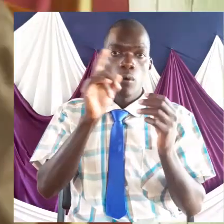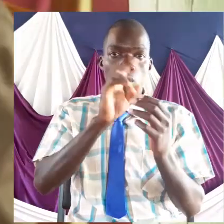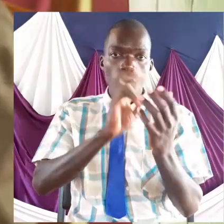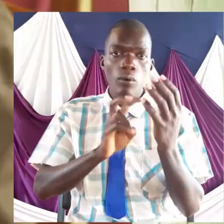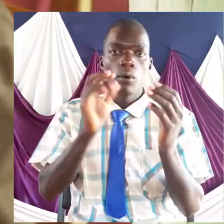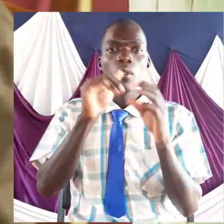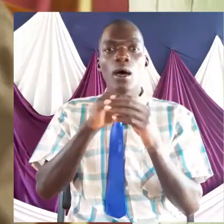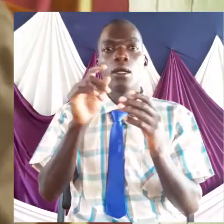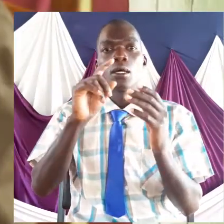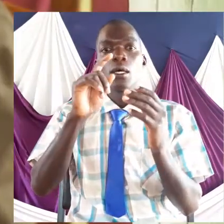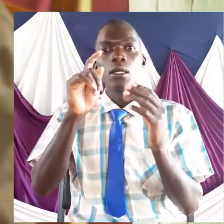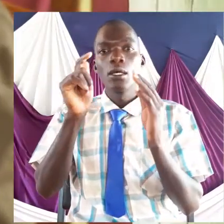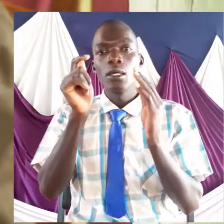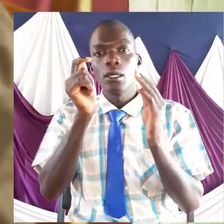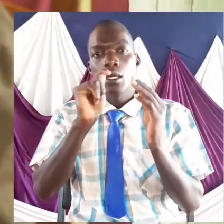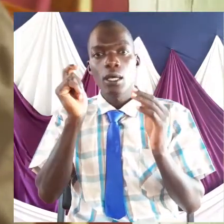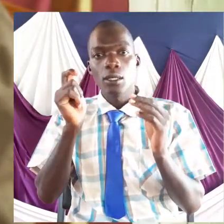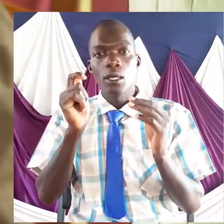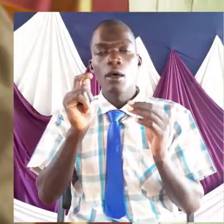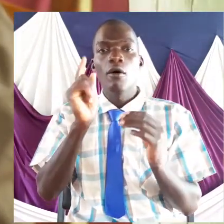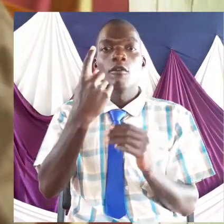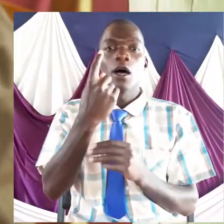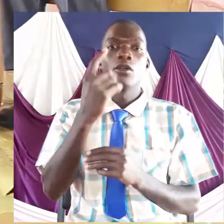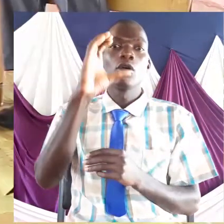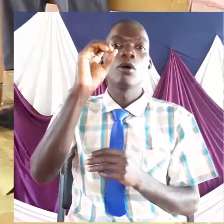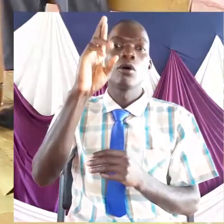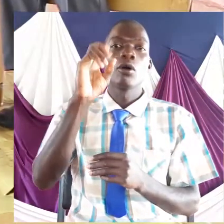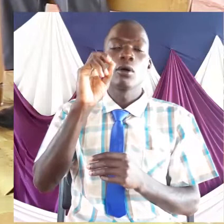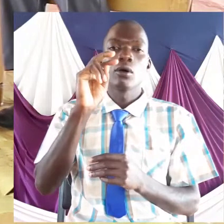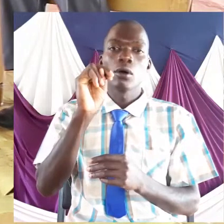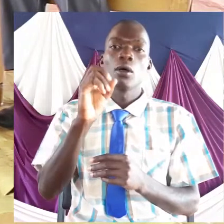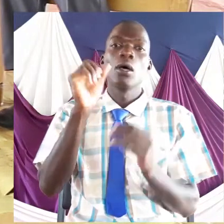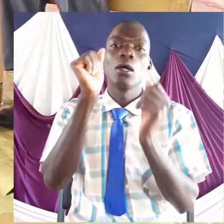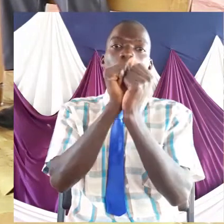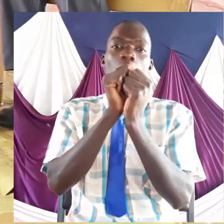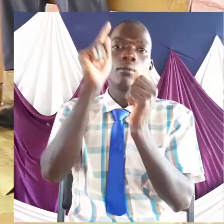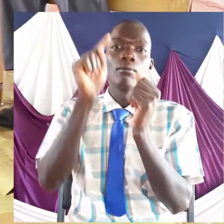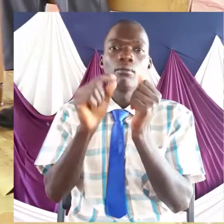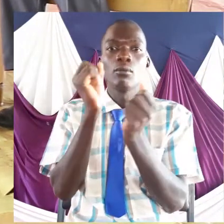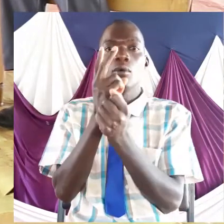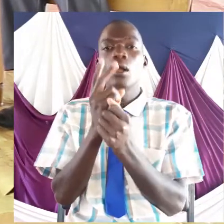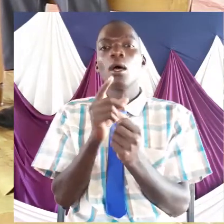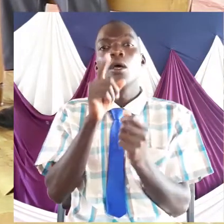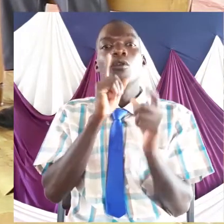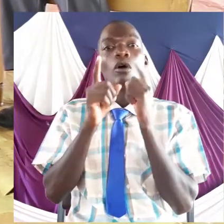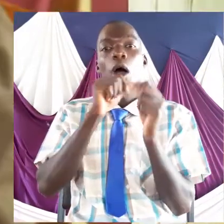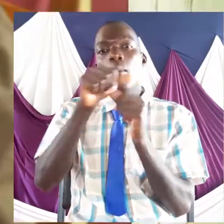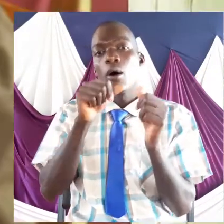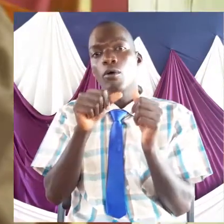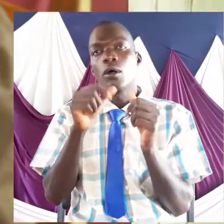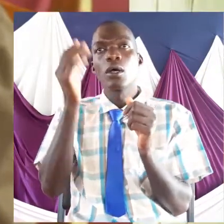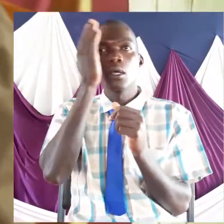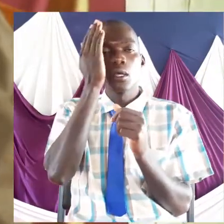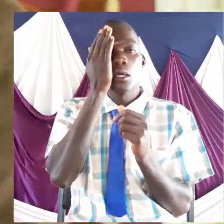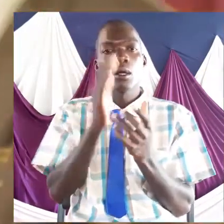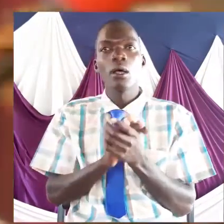given, yes, we look at the first book of 1 Corinthians 10, 1 to 12, it's talking about Israel. Yes. In this case,